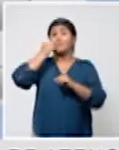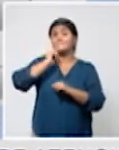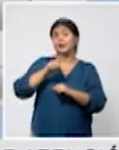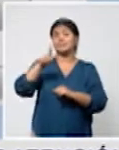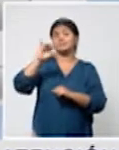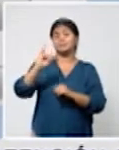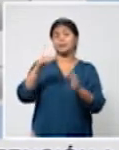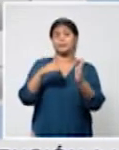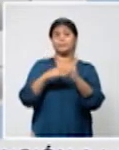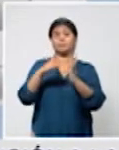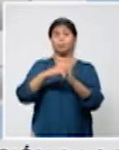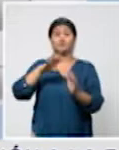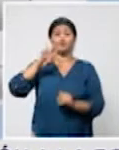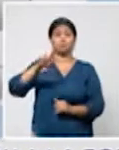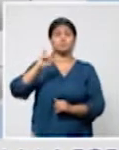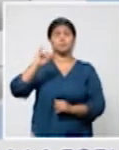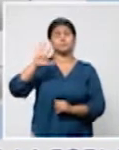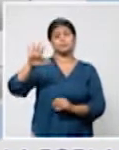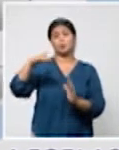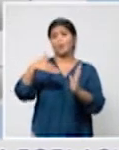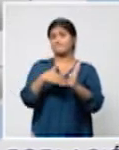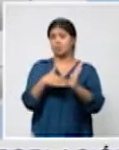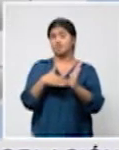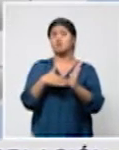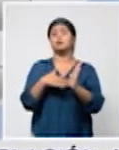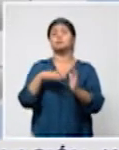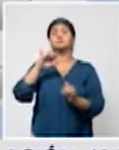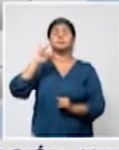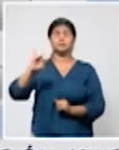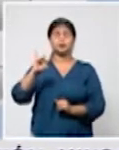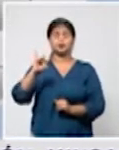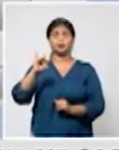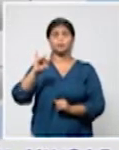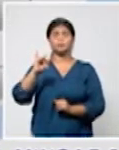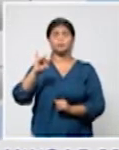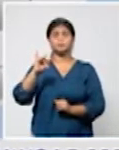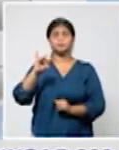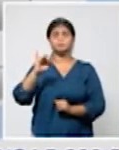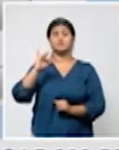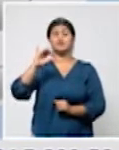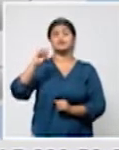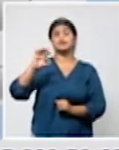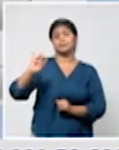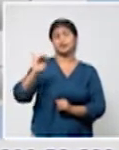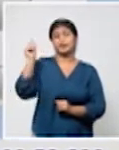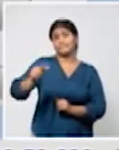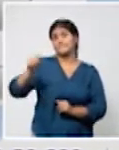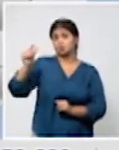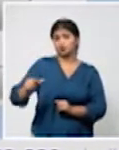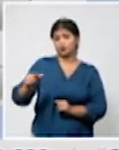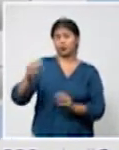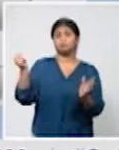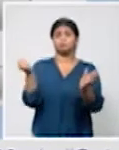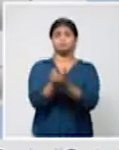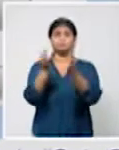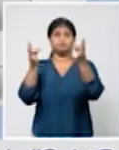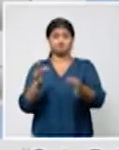night, COVID-19 continues to be present in the same 185